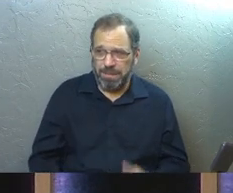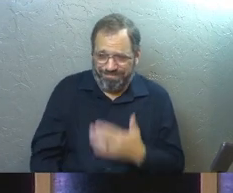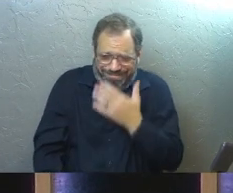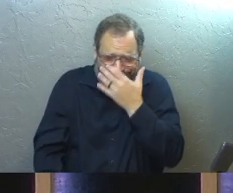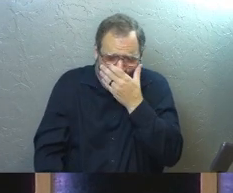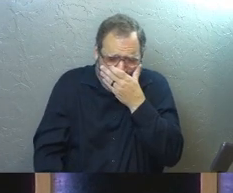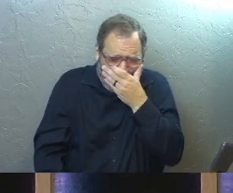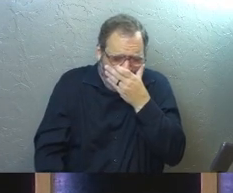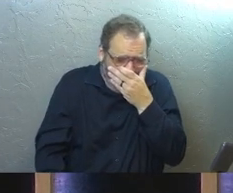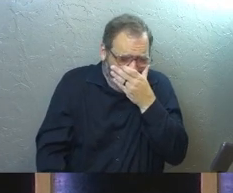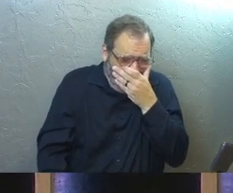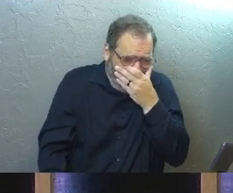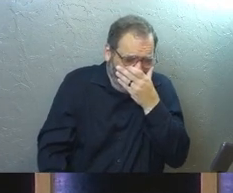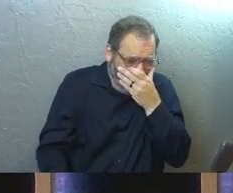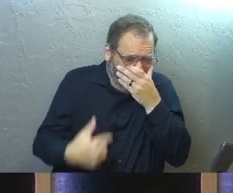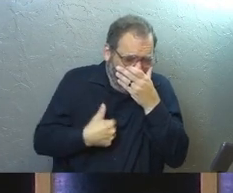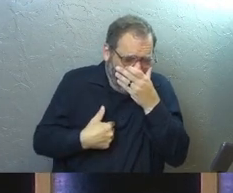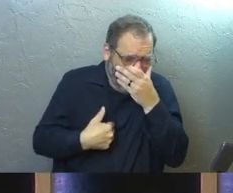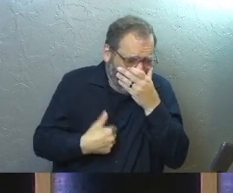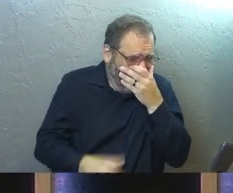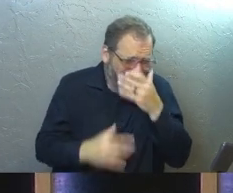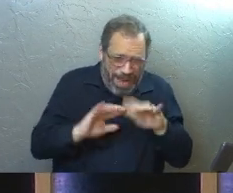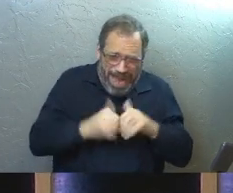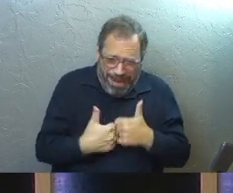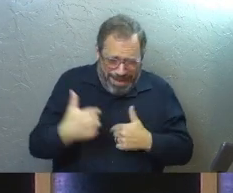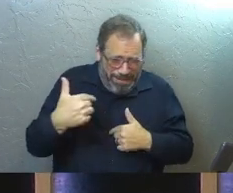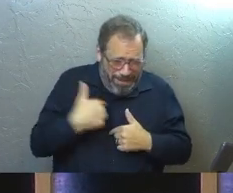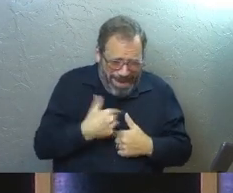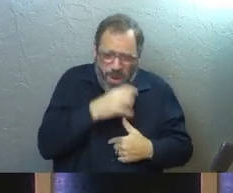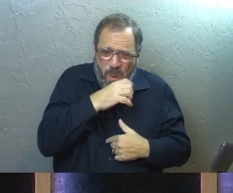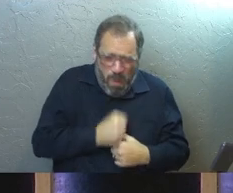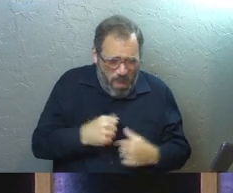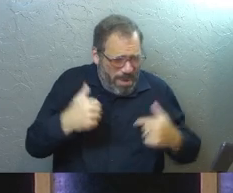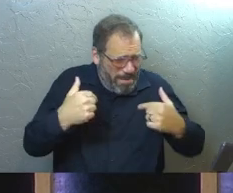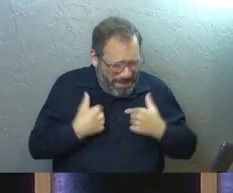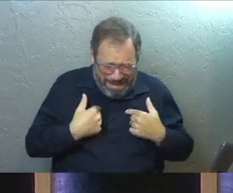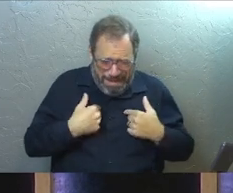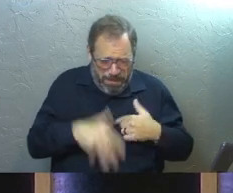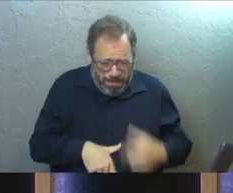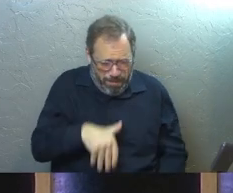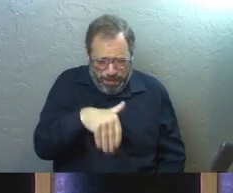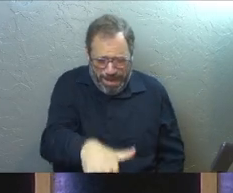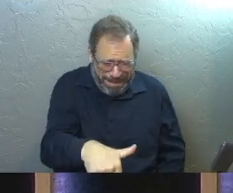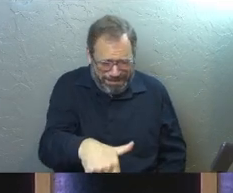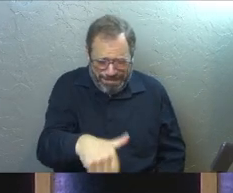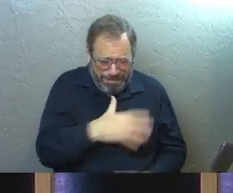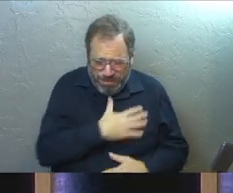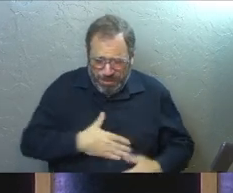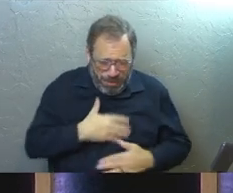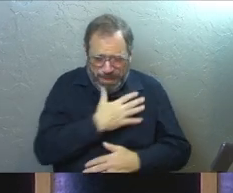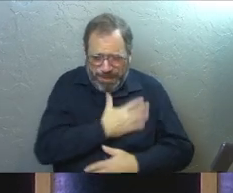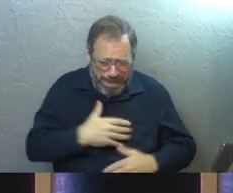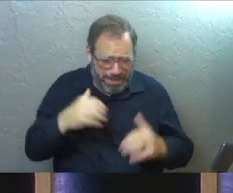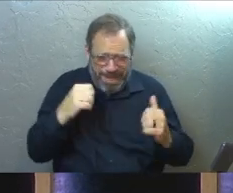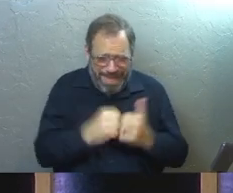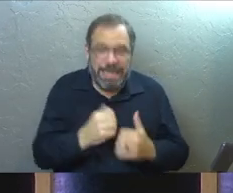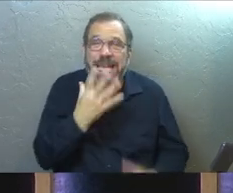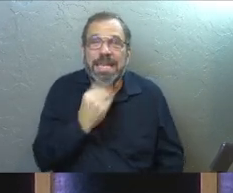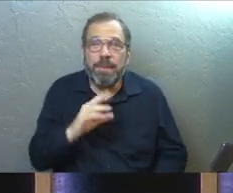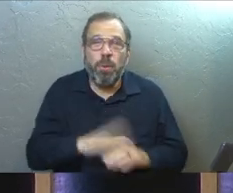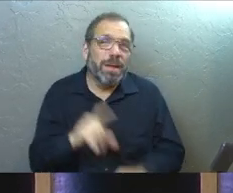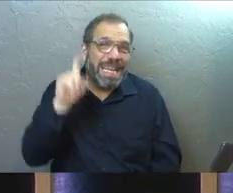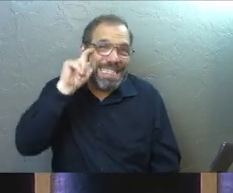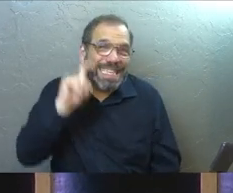laughed silently to herself and said, "How could a worn-out woman like me enjoy such pleasure?" And the Hebrew there